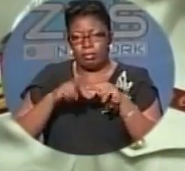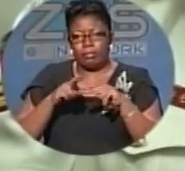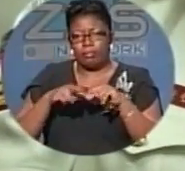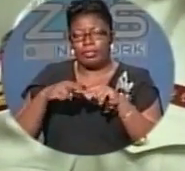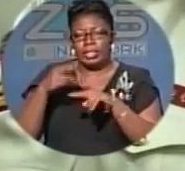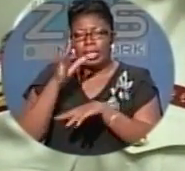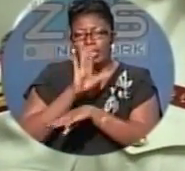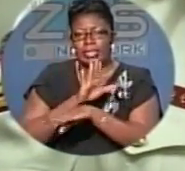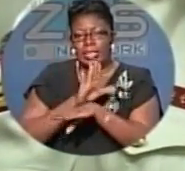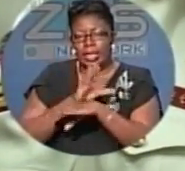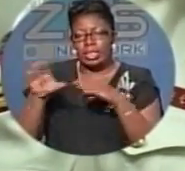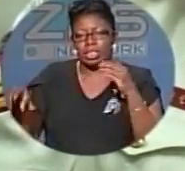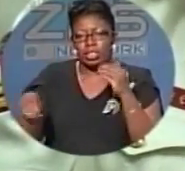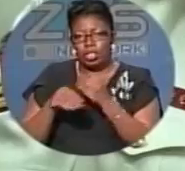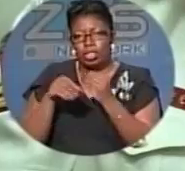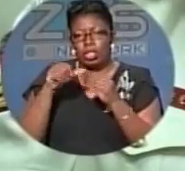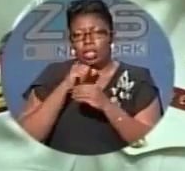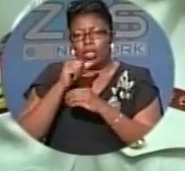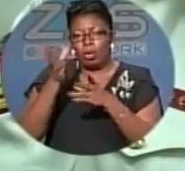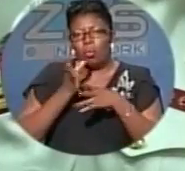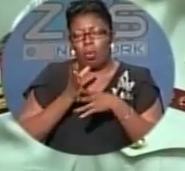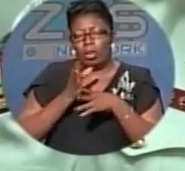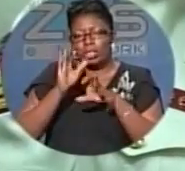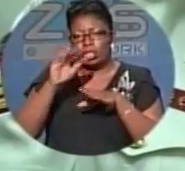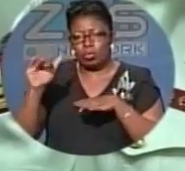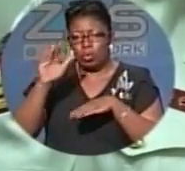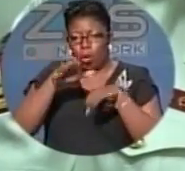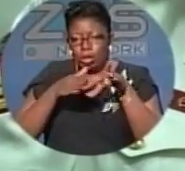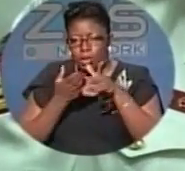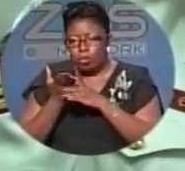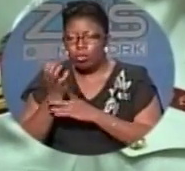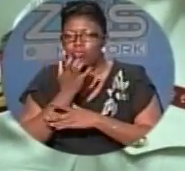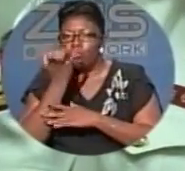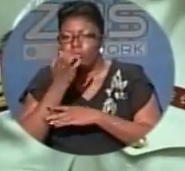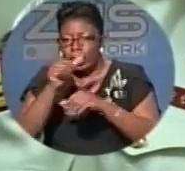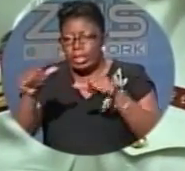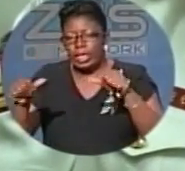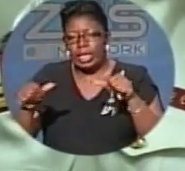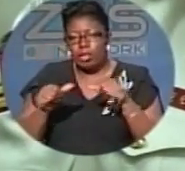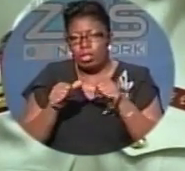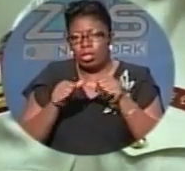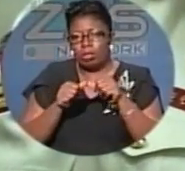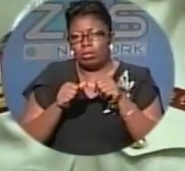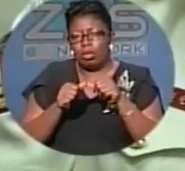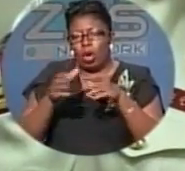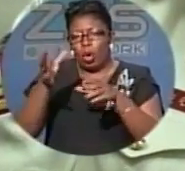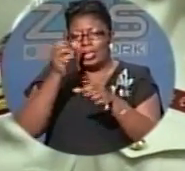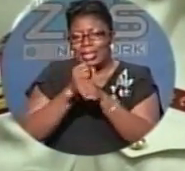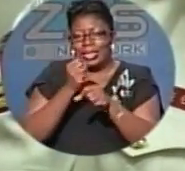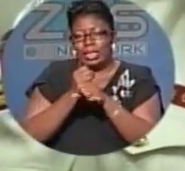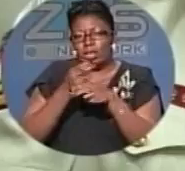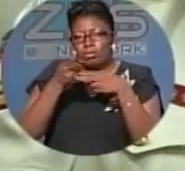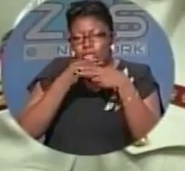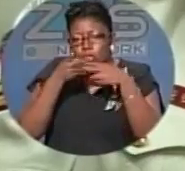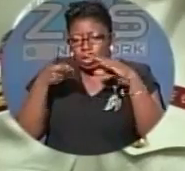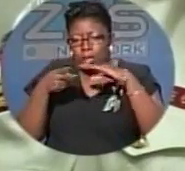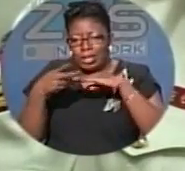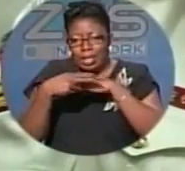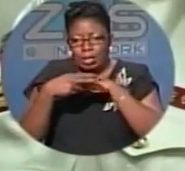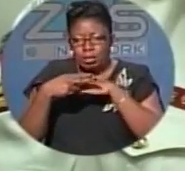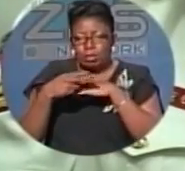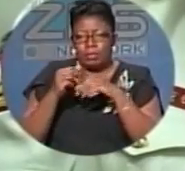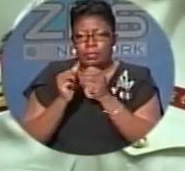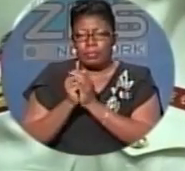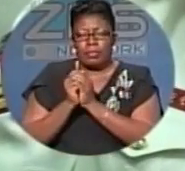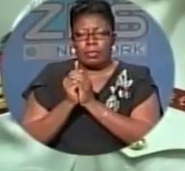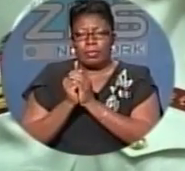Additionally, we don't want kids walking through any alleys or taking any shortcuts. Stick to the main road. Listen to